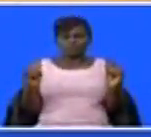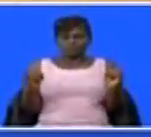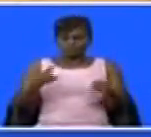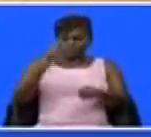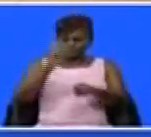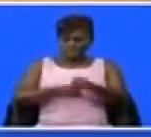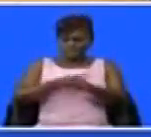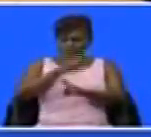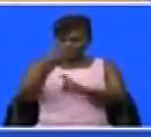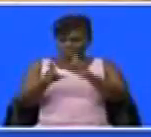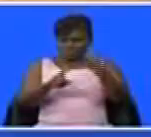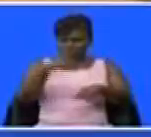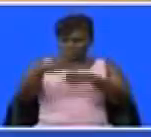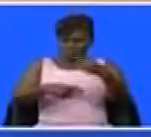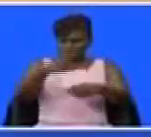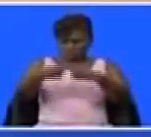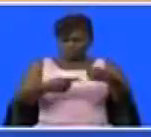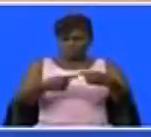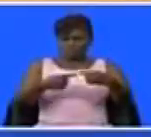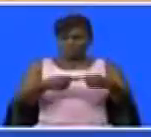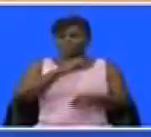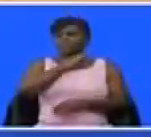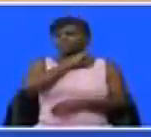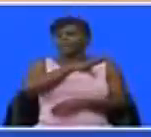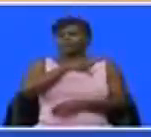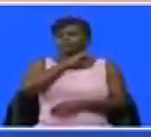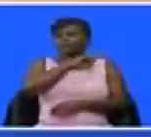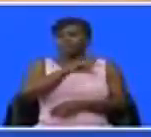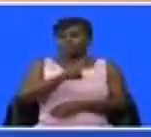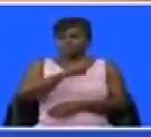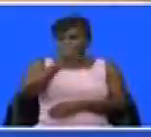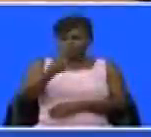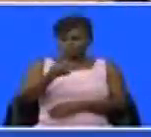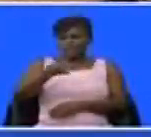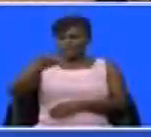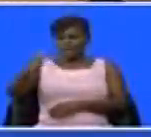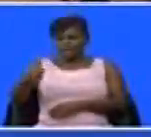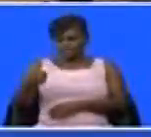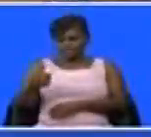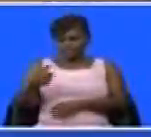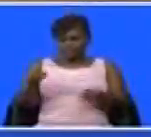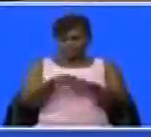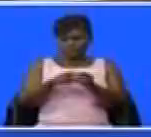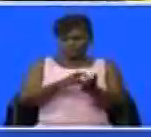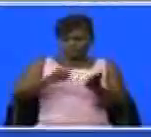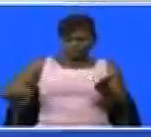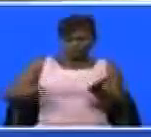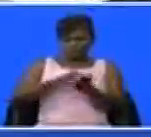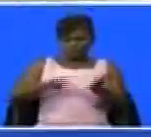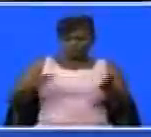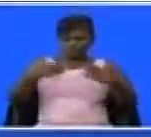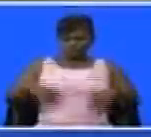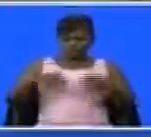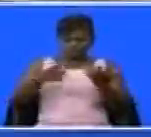When the drill was underway, Field Marshal should have shouted the words drill as the response, evacuation and later headcount